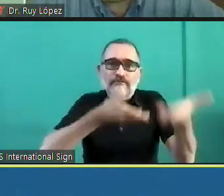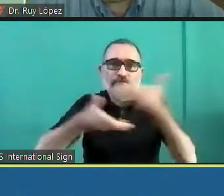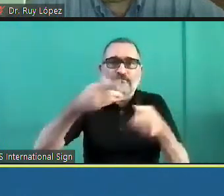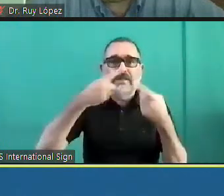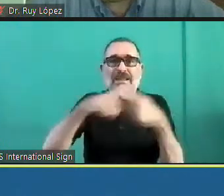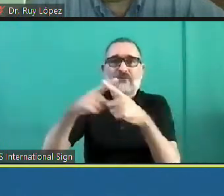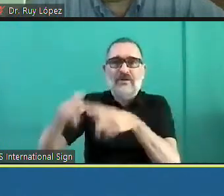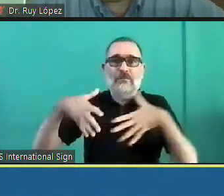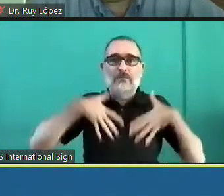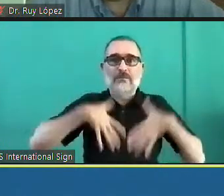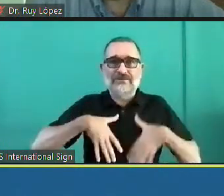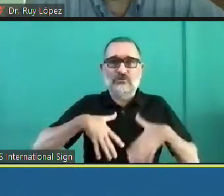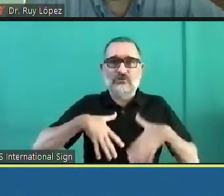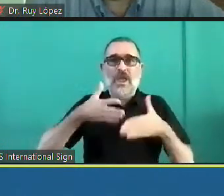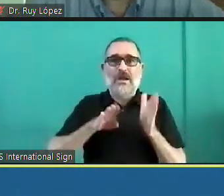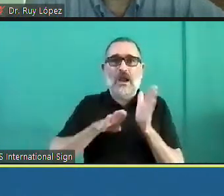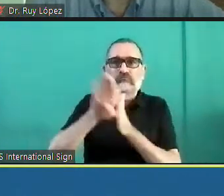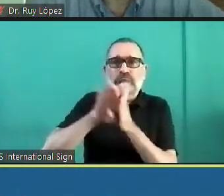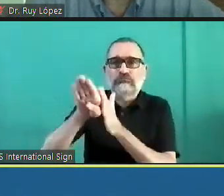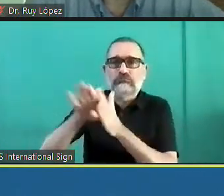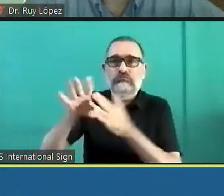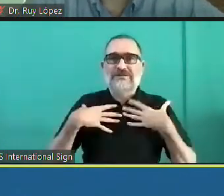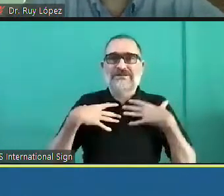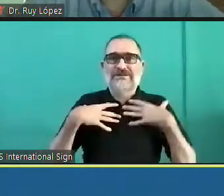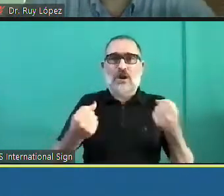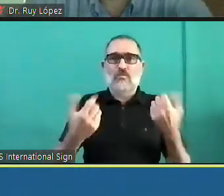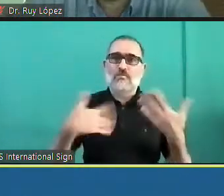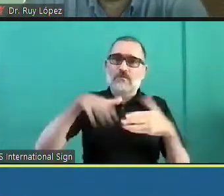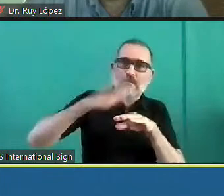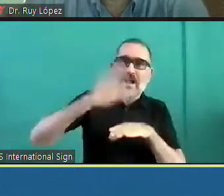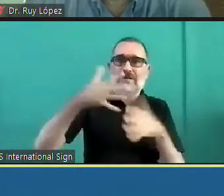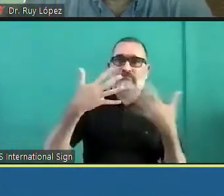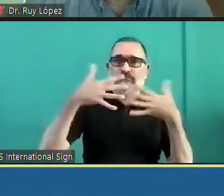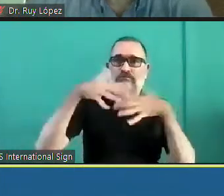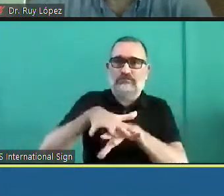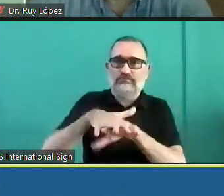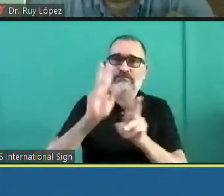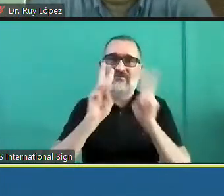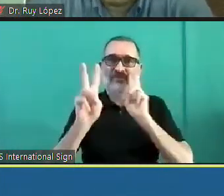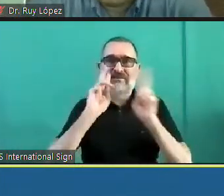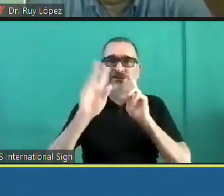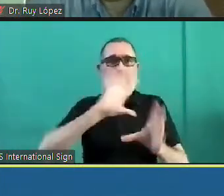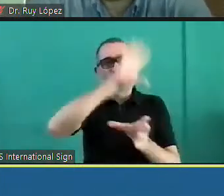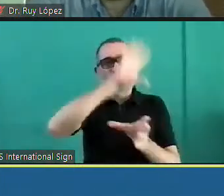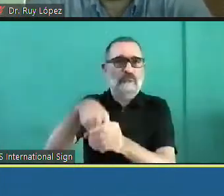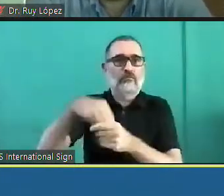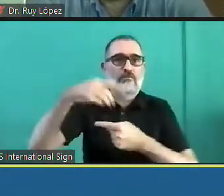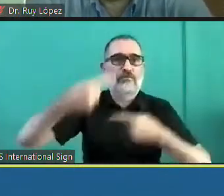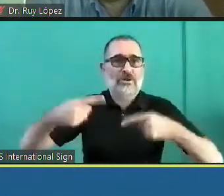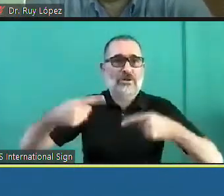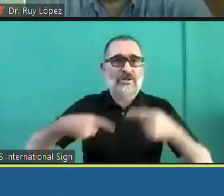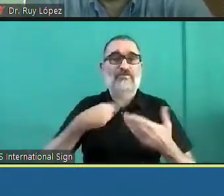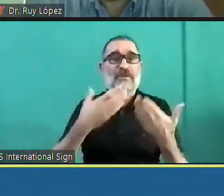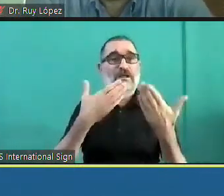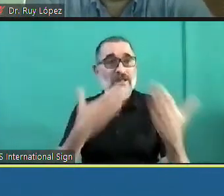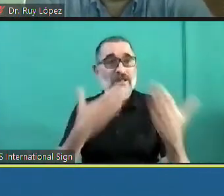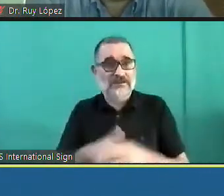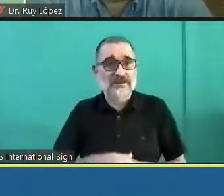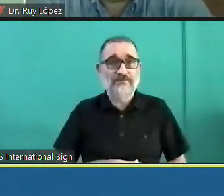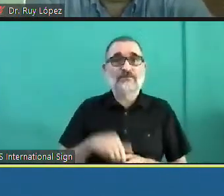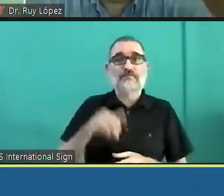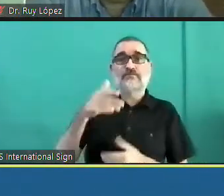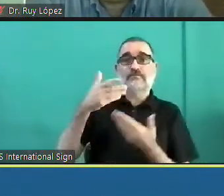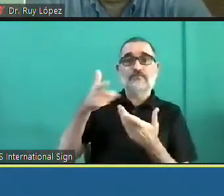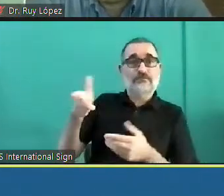effects on tobacco control currently taking place with the discussion of an amendment on the tobacco control law intended to make national